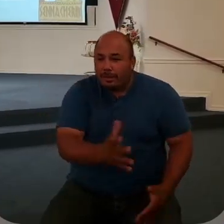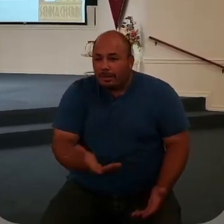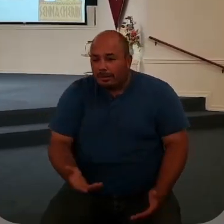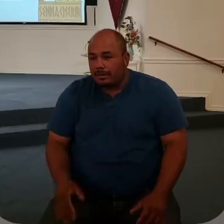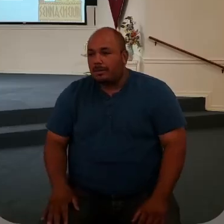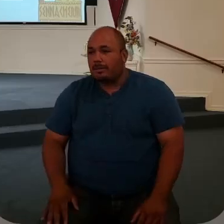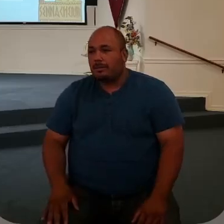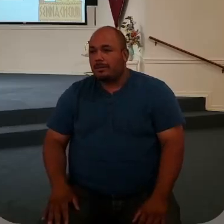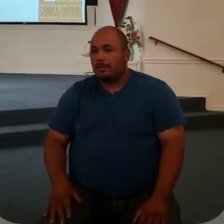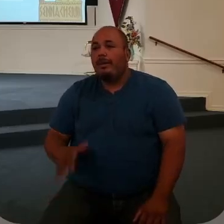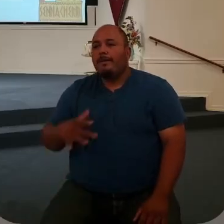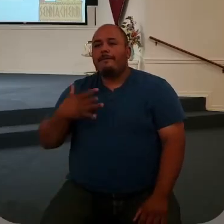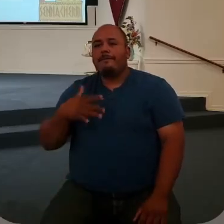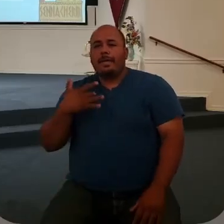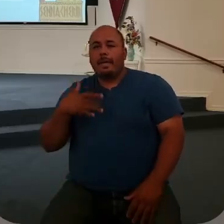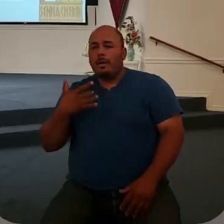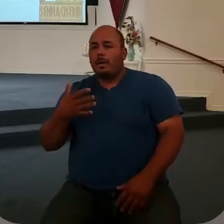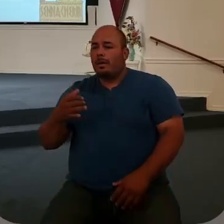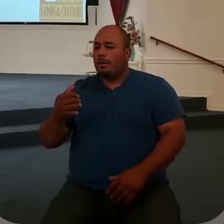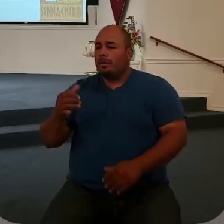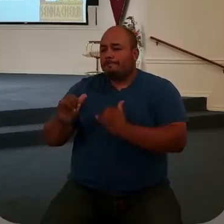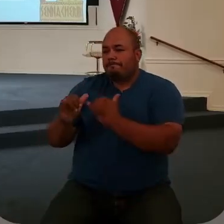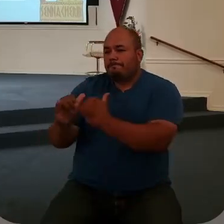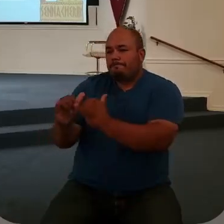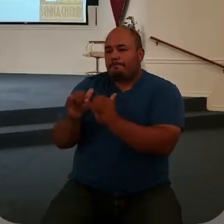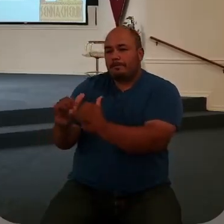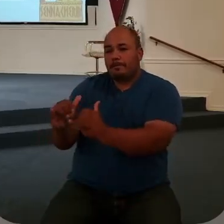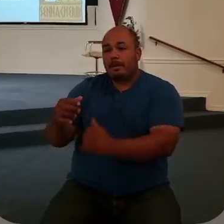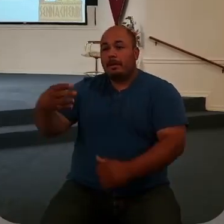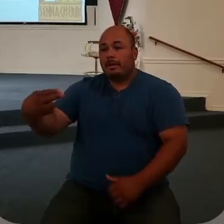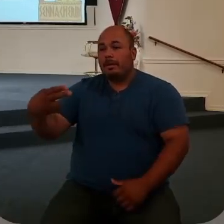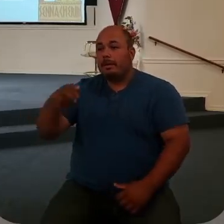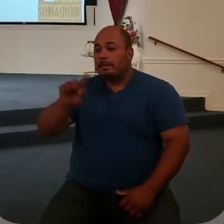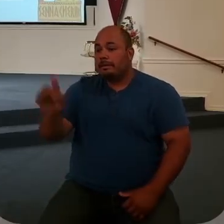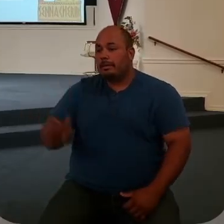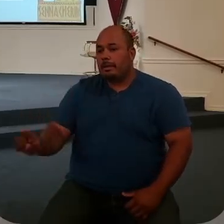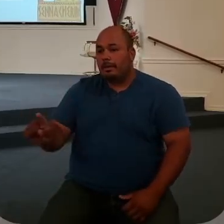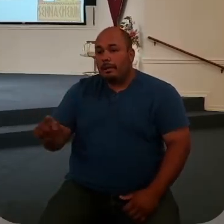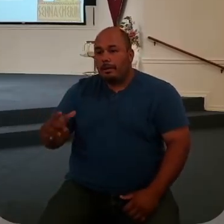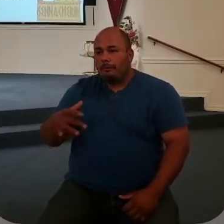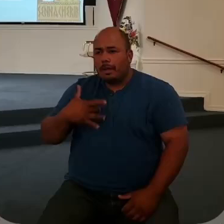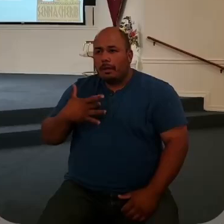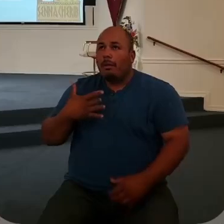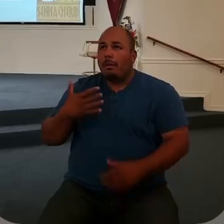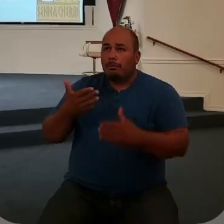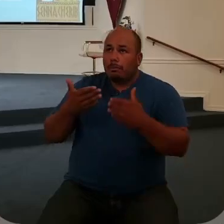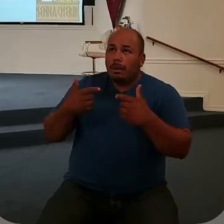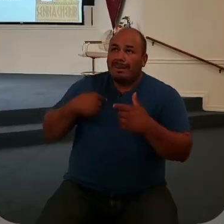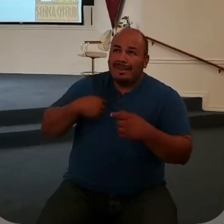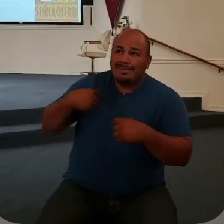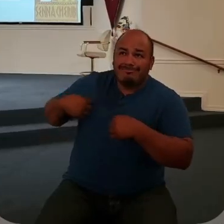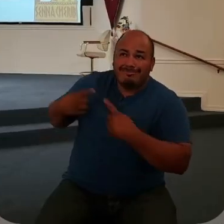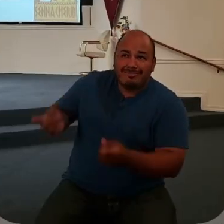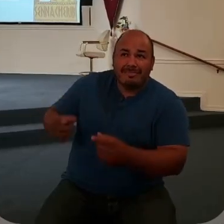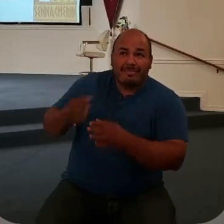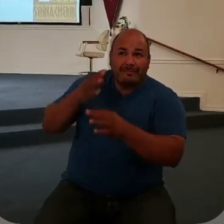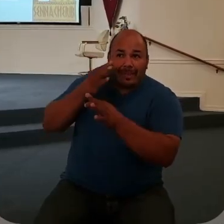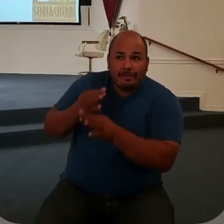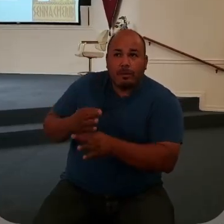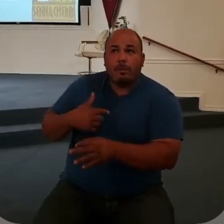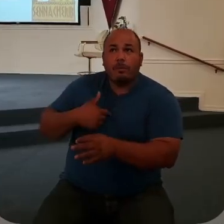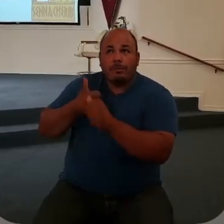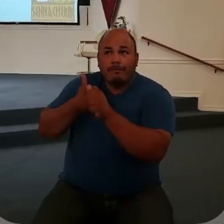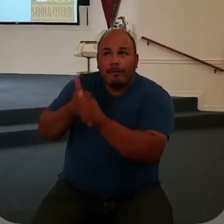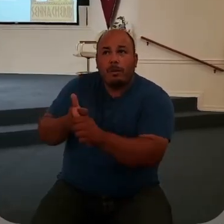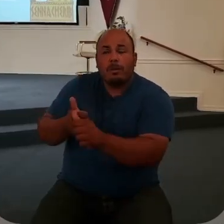When you find yourself being Hezekiah, faithful, but having a really bad day,